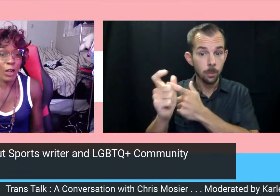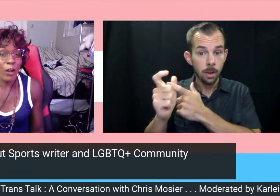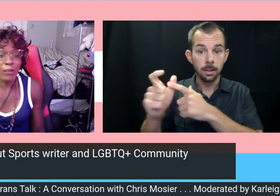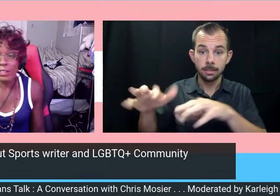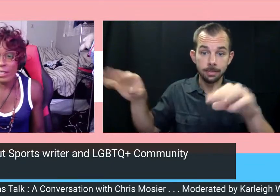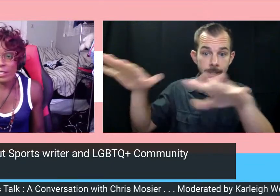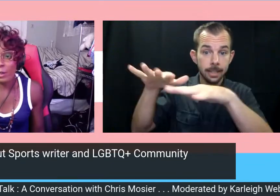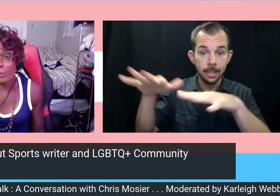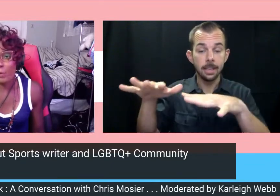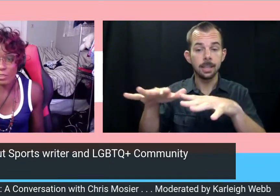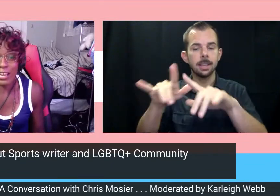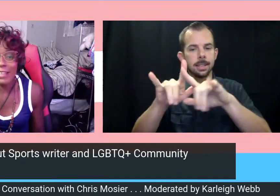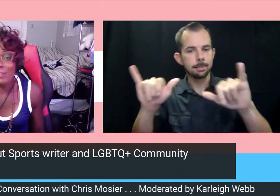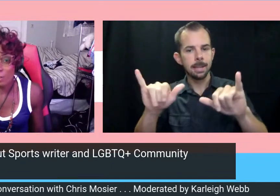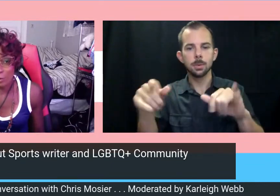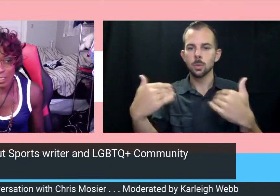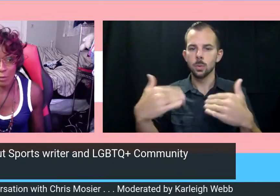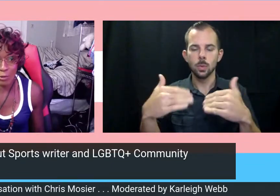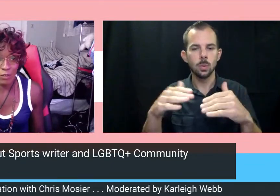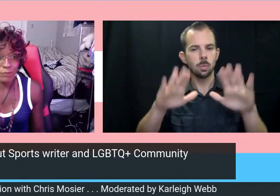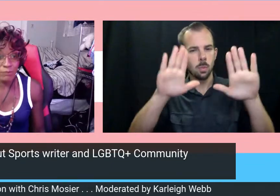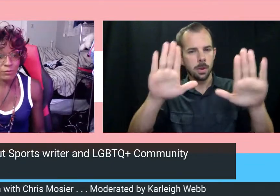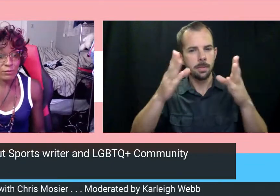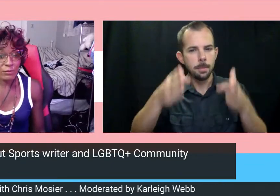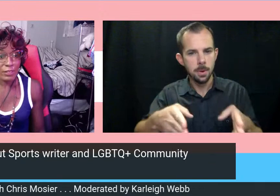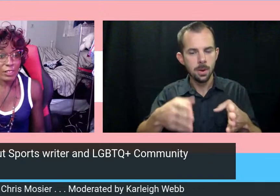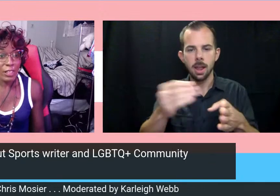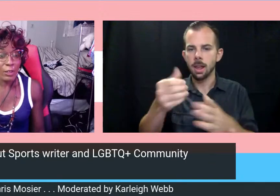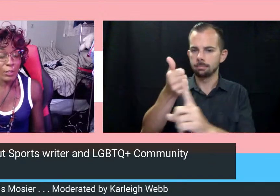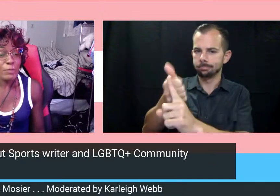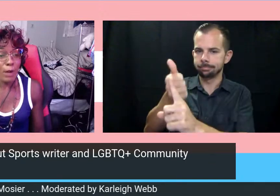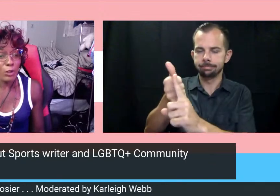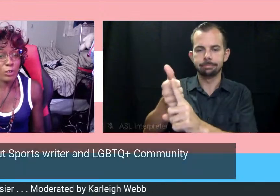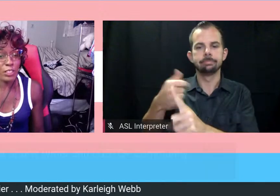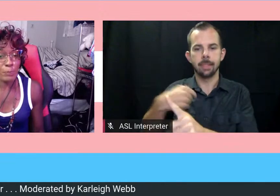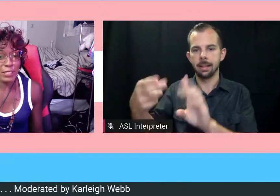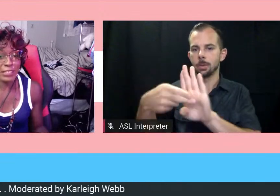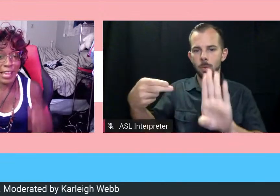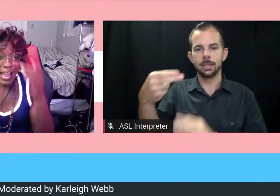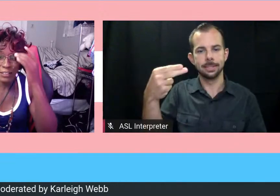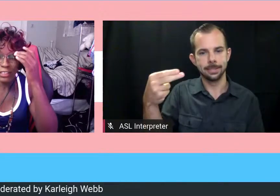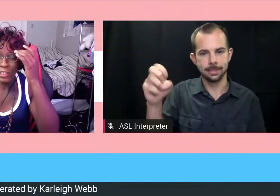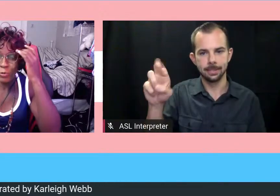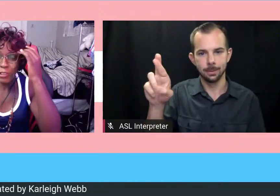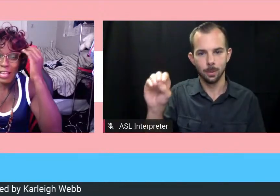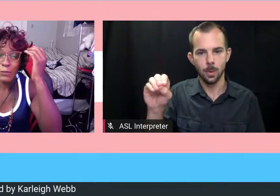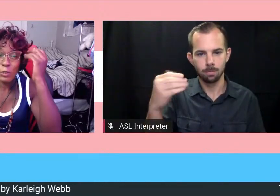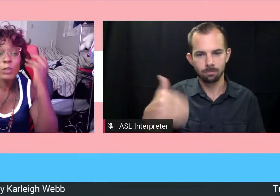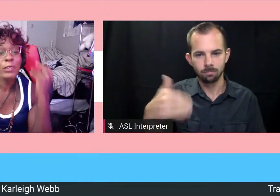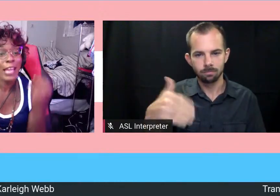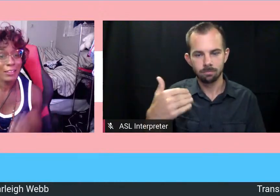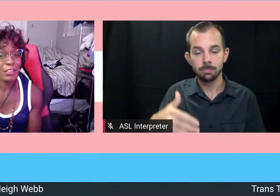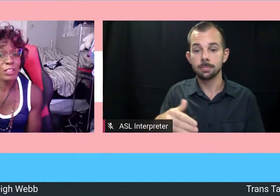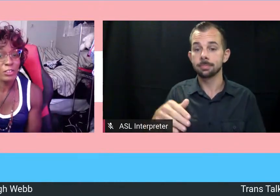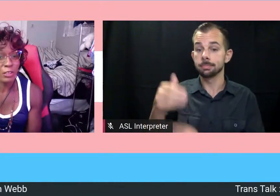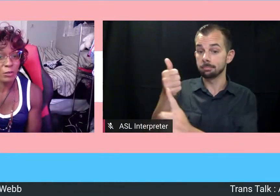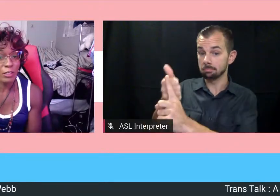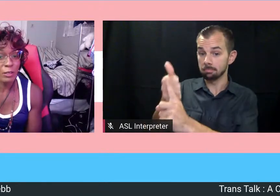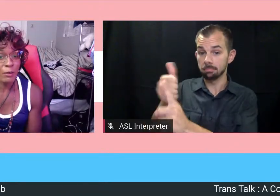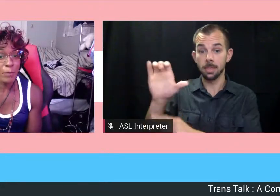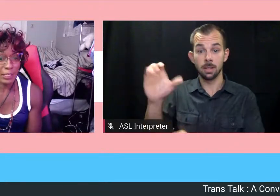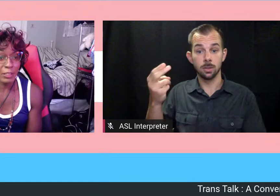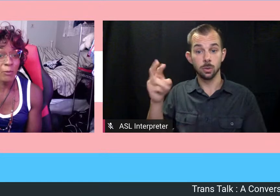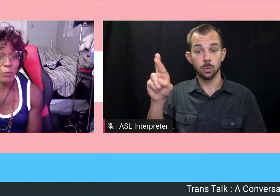as well. And they are a person I consider a hero. Chris Mosier has spent an athlete's life doing what athletes